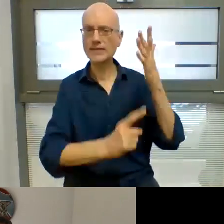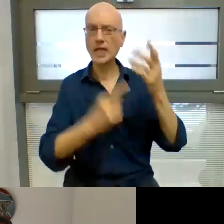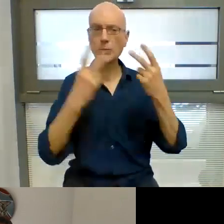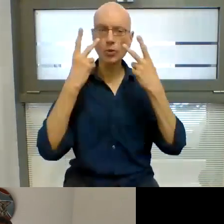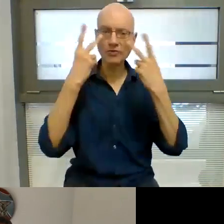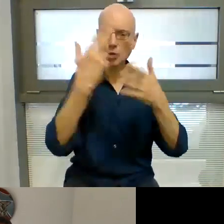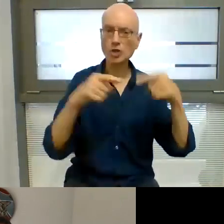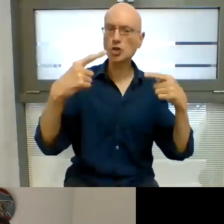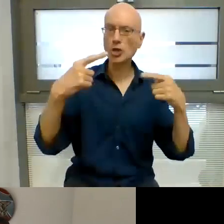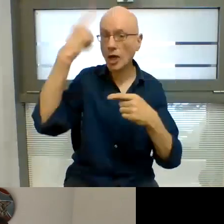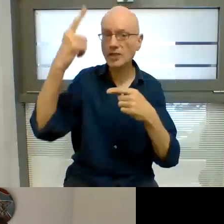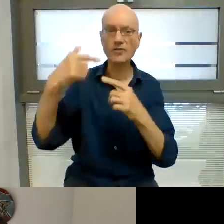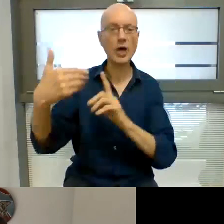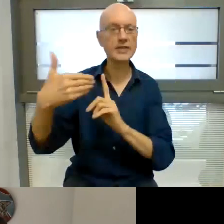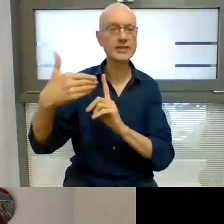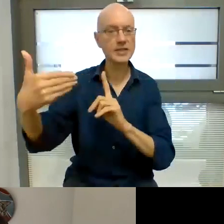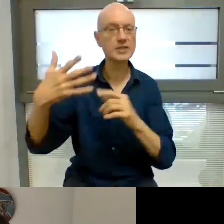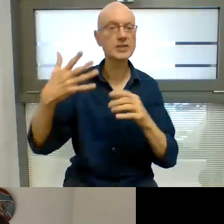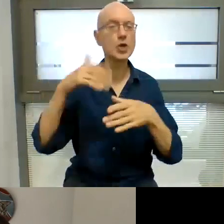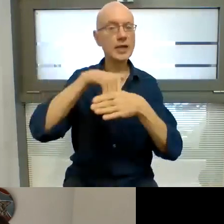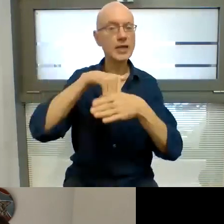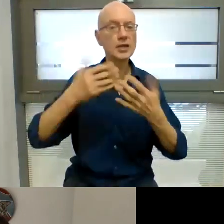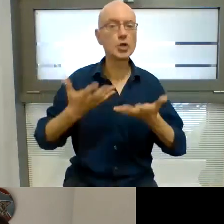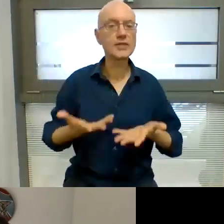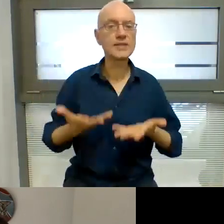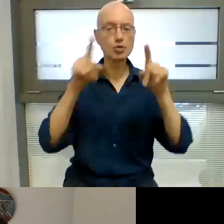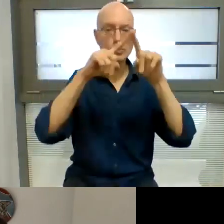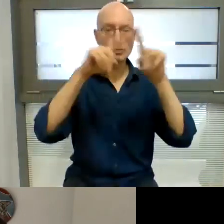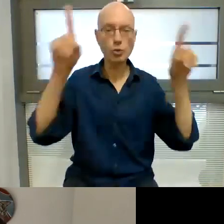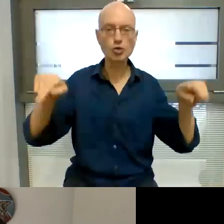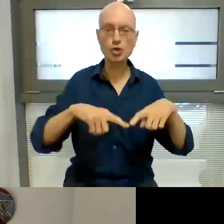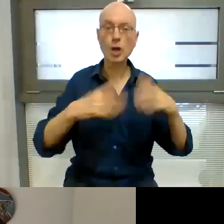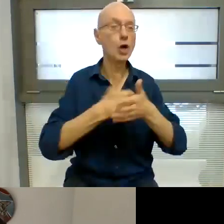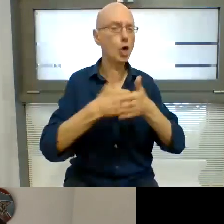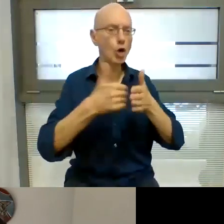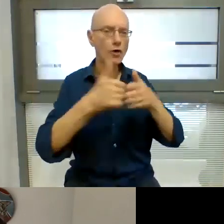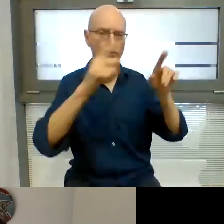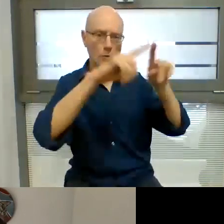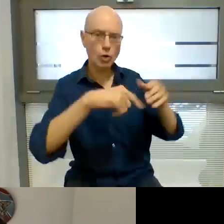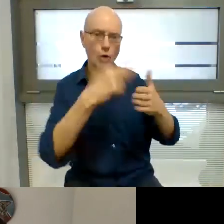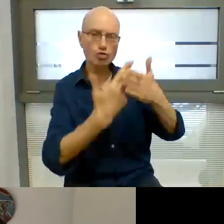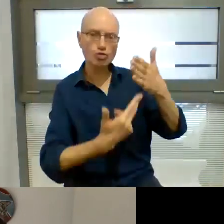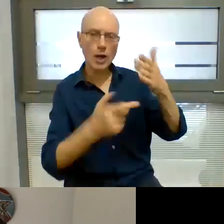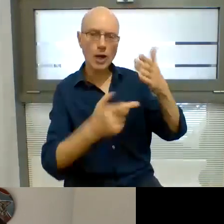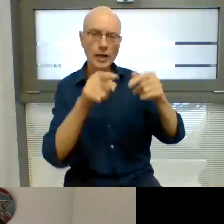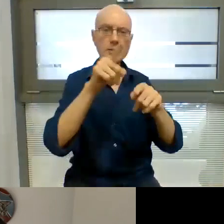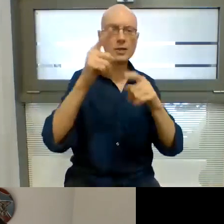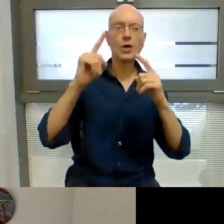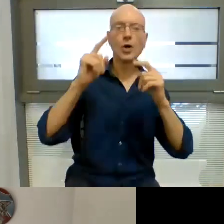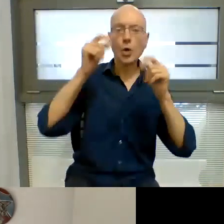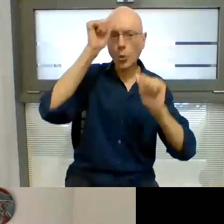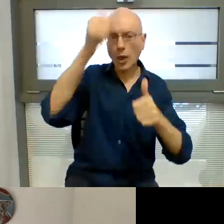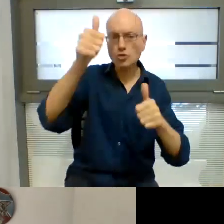identity within contemporary portraiture, often creating portraits of high-profile disabled and diverse